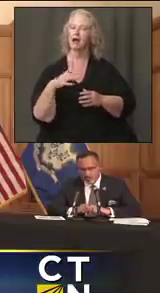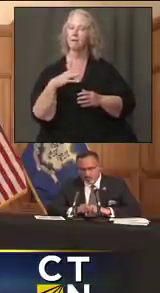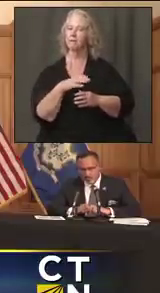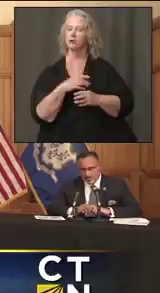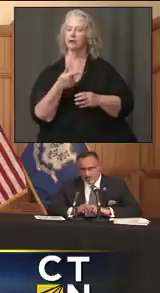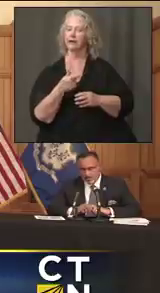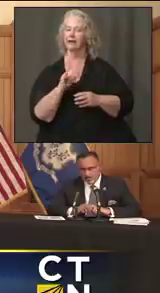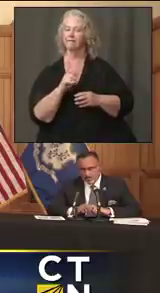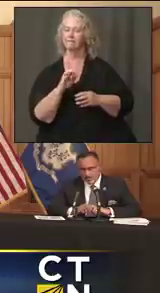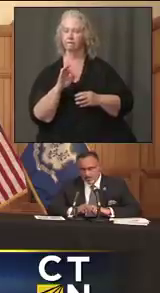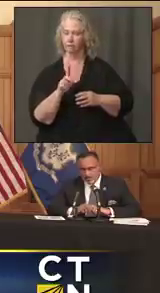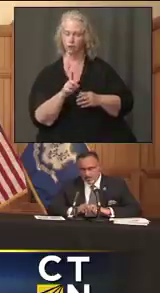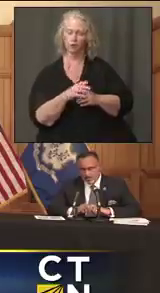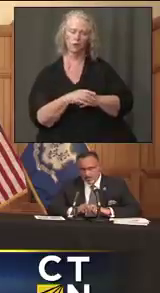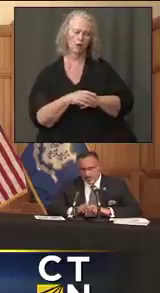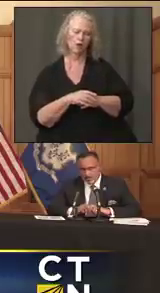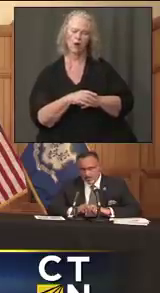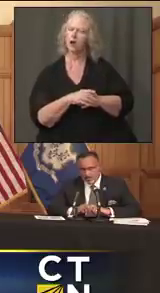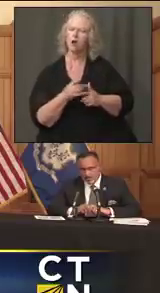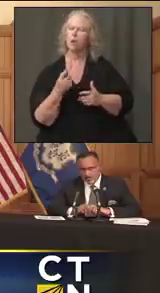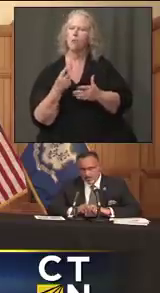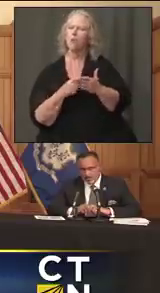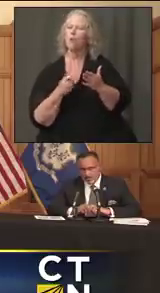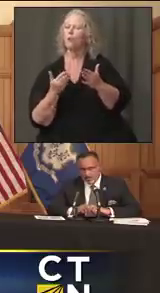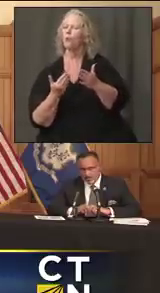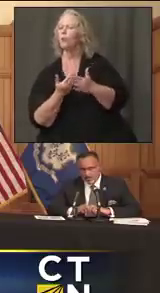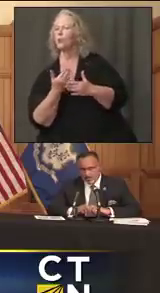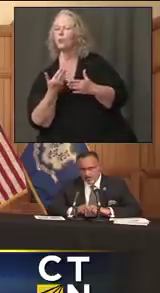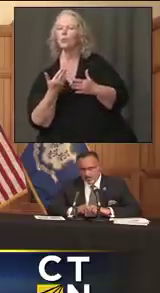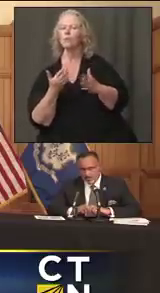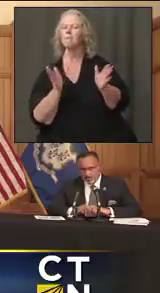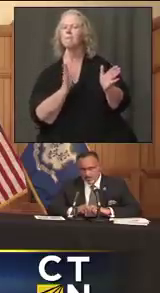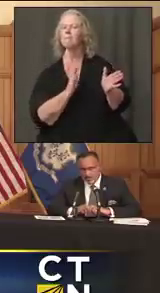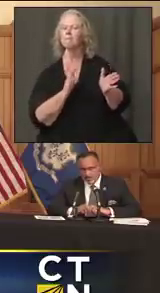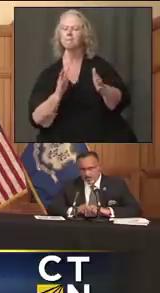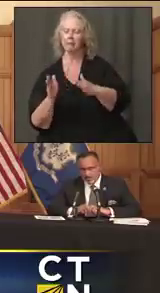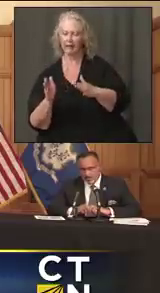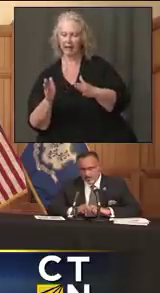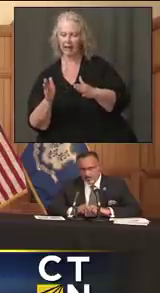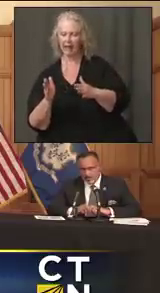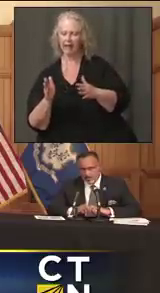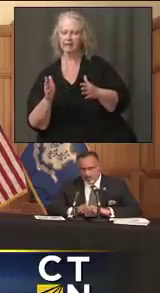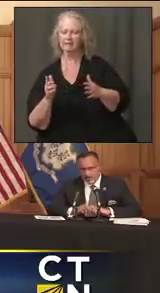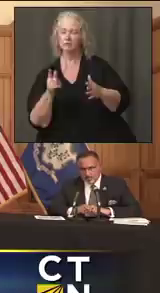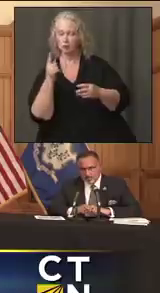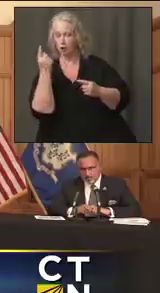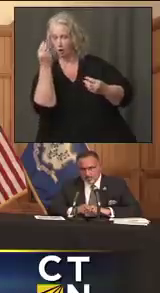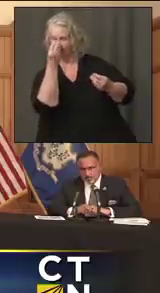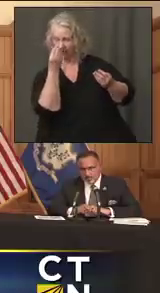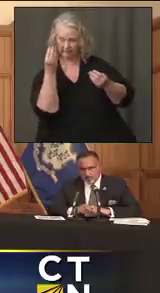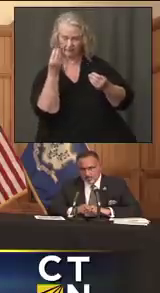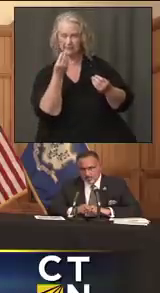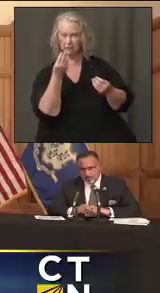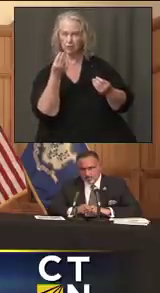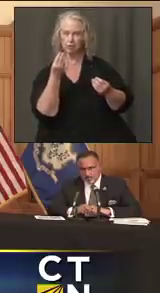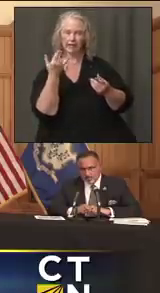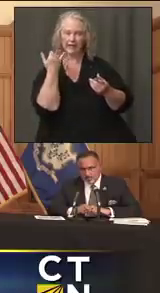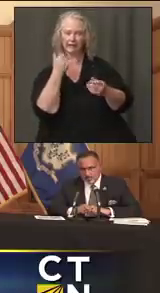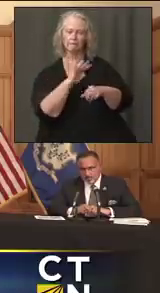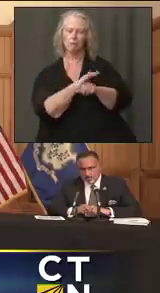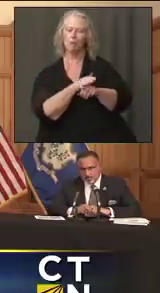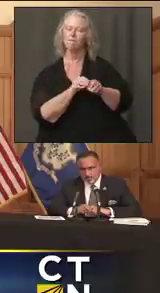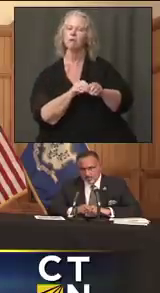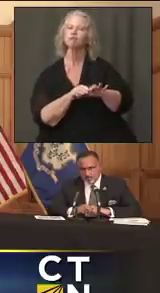new and improved plans have been considered for the possible resurgence of COVID-19 in the fall? I know Josh spoke about